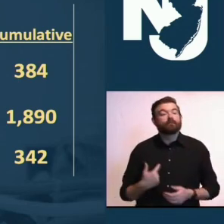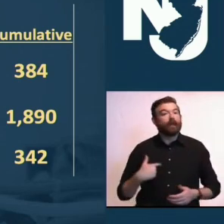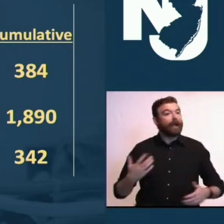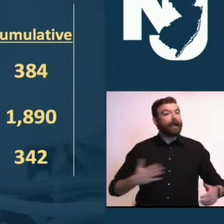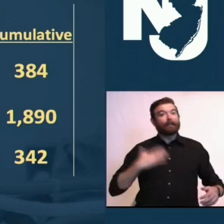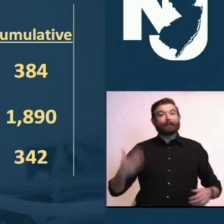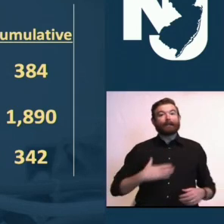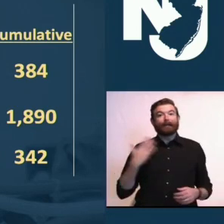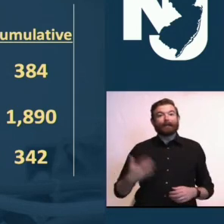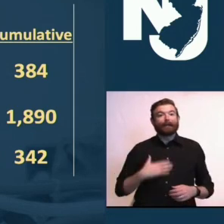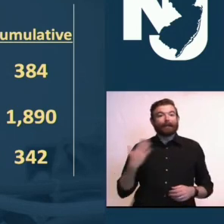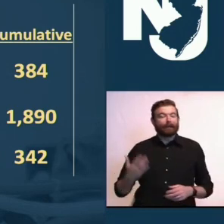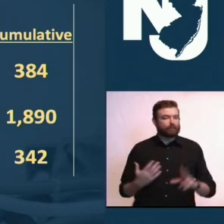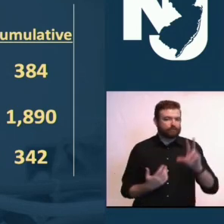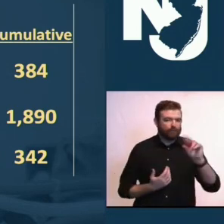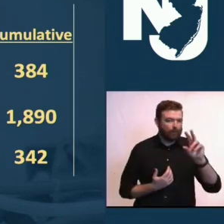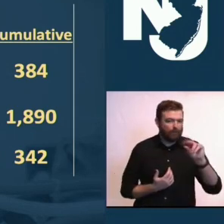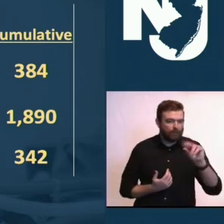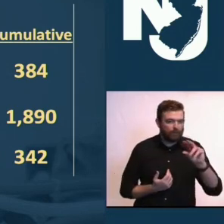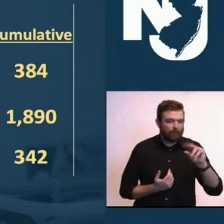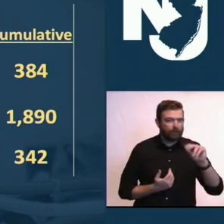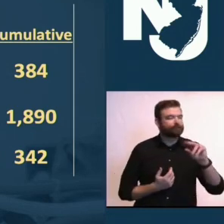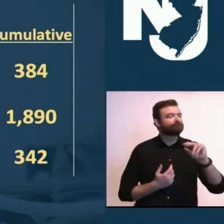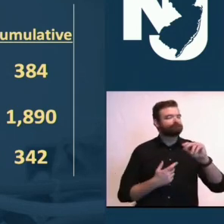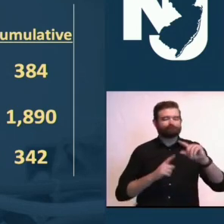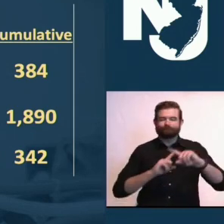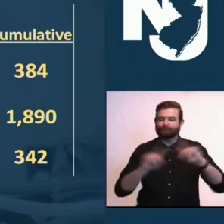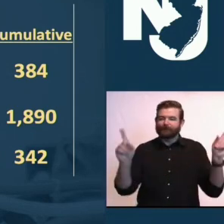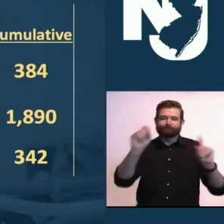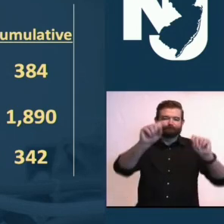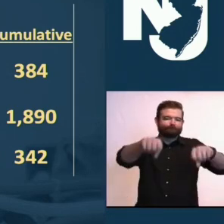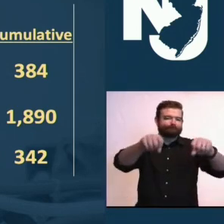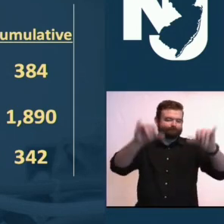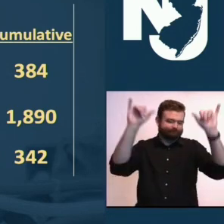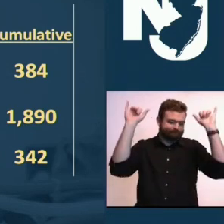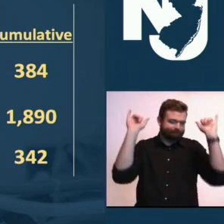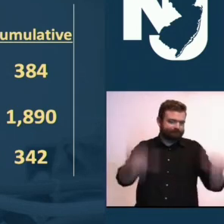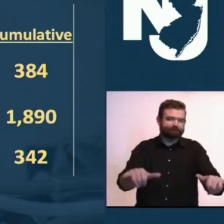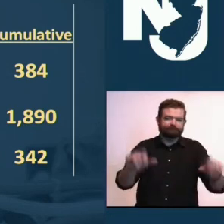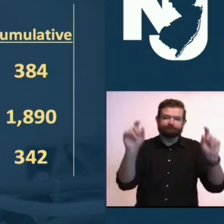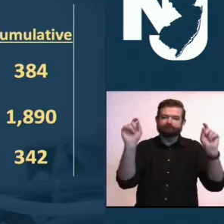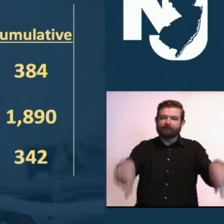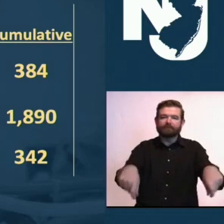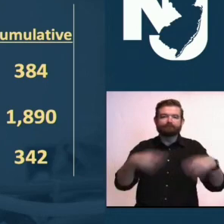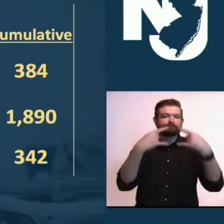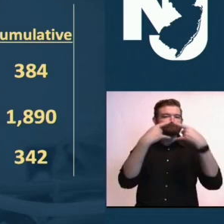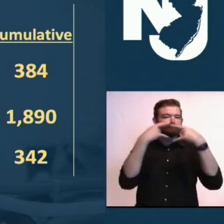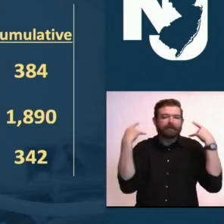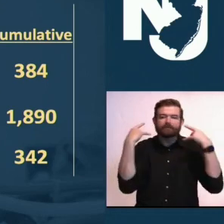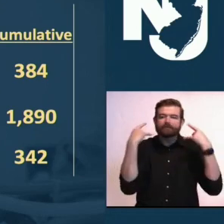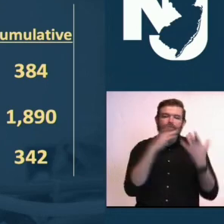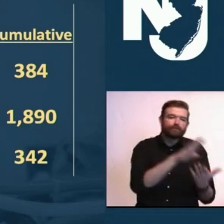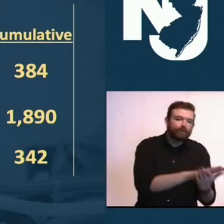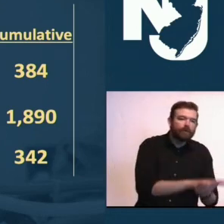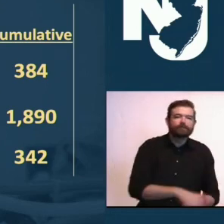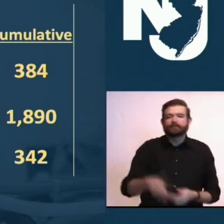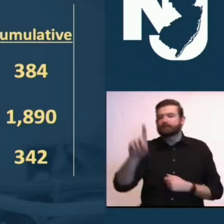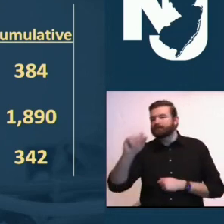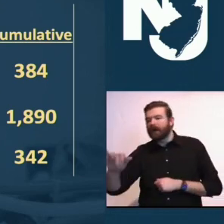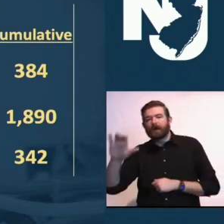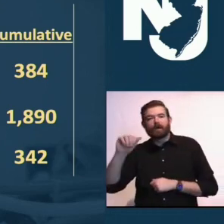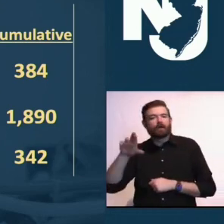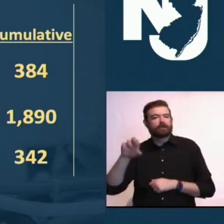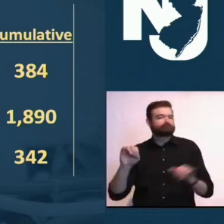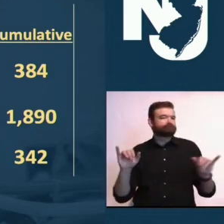again, with no joy, that the mask mandates in schools and daycare centers will continue, at least for the foreseeable future.